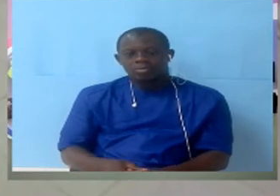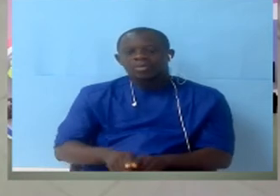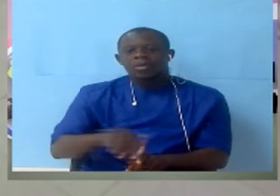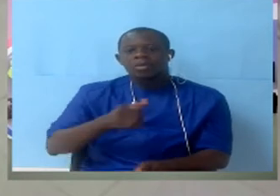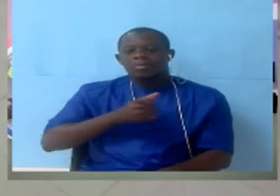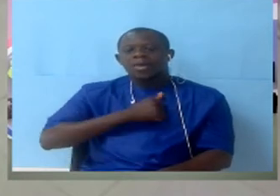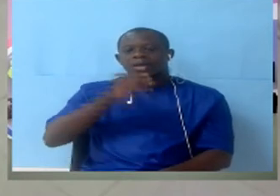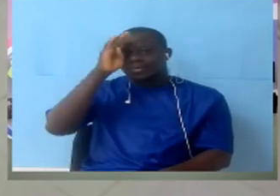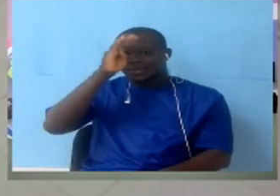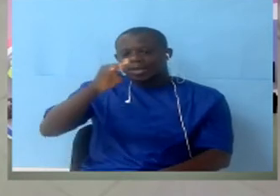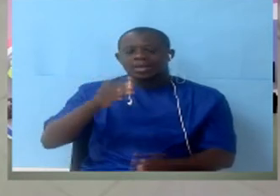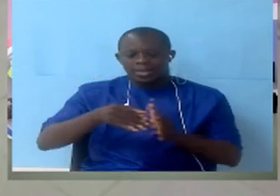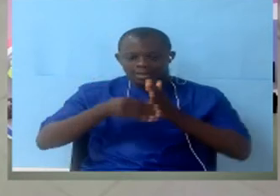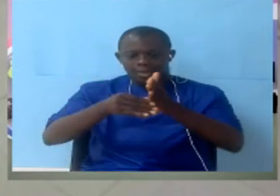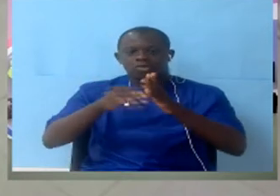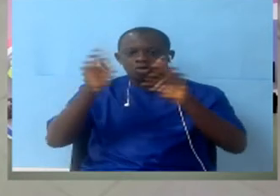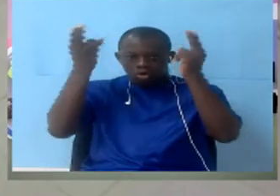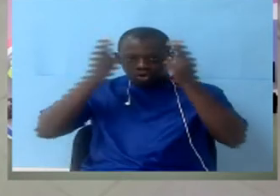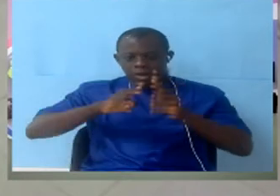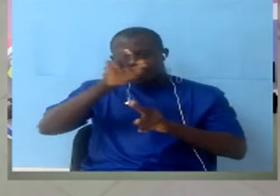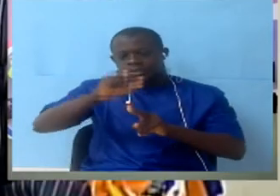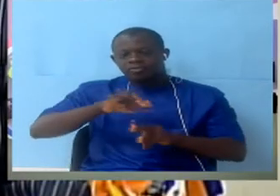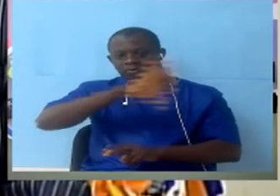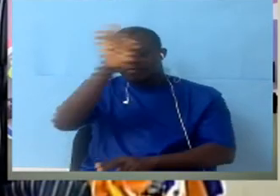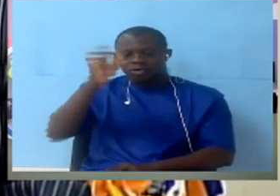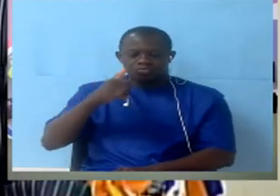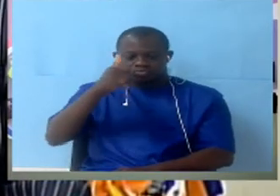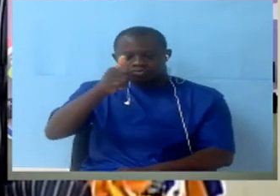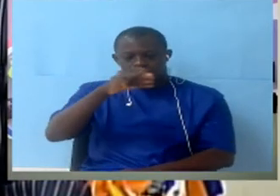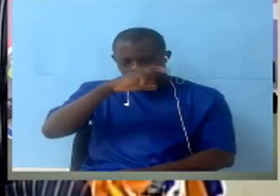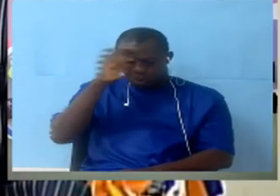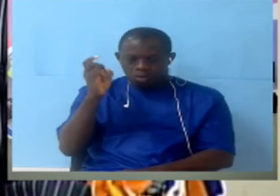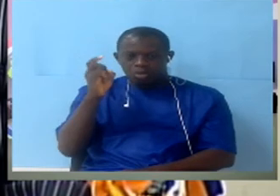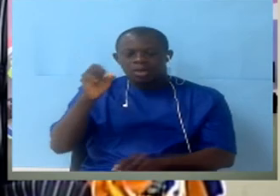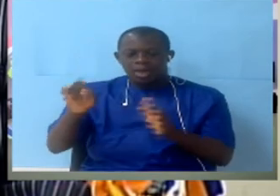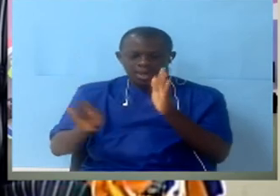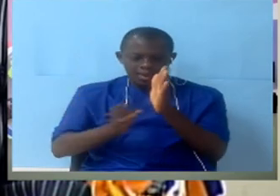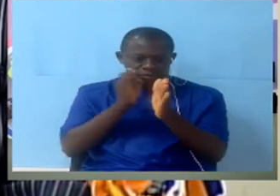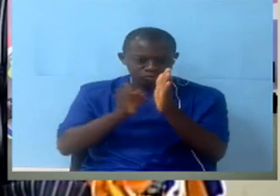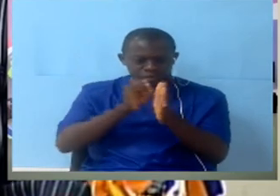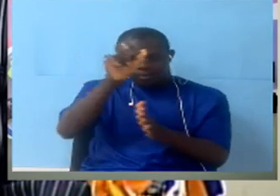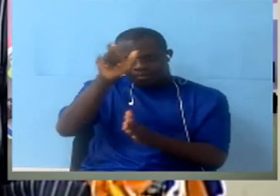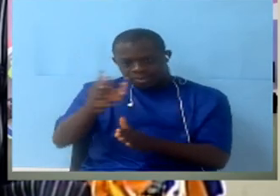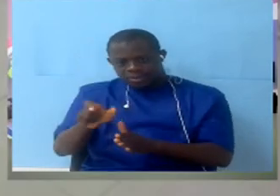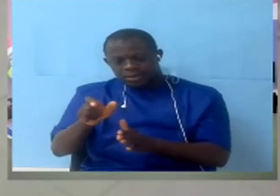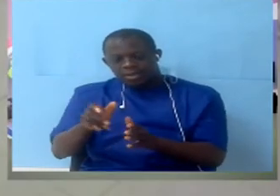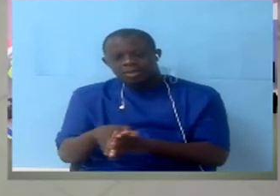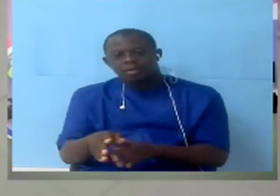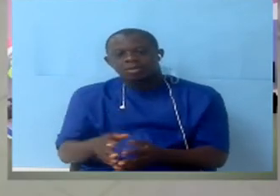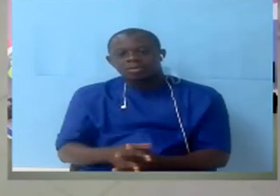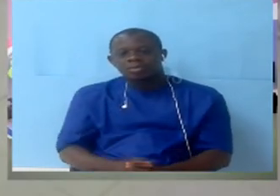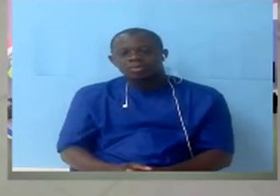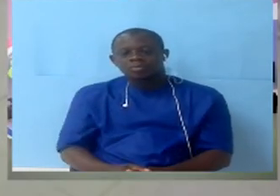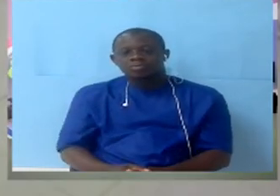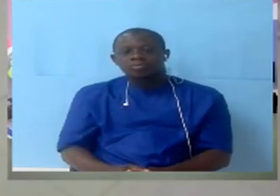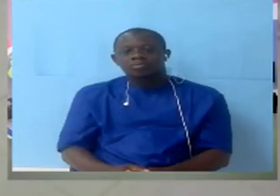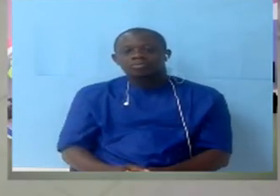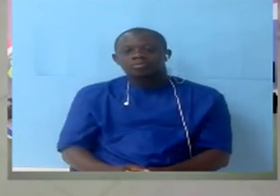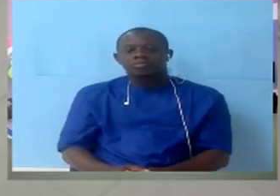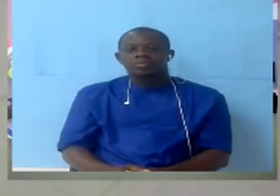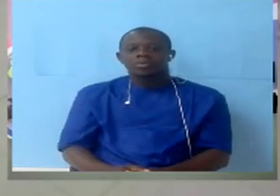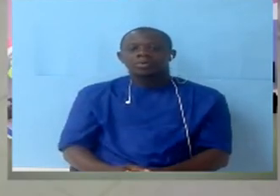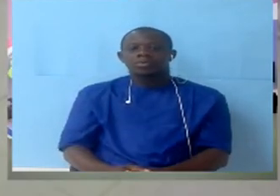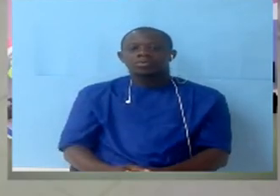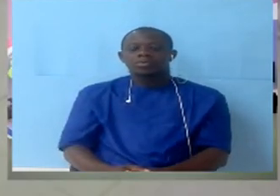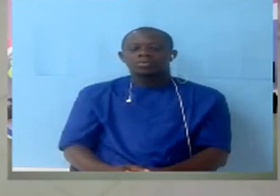My thanks to the lead council for his good job. Investigators. The investigators. Doko bialanko doko